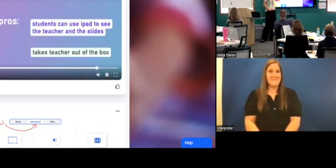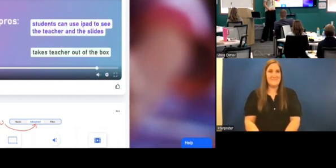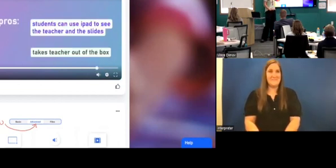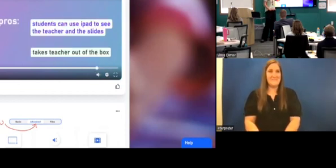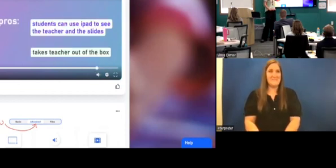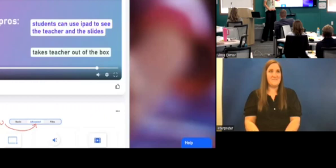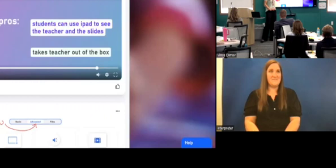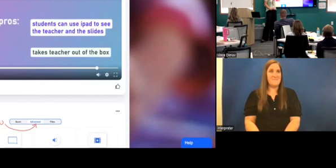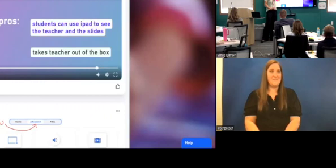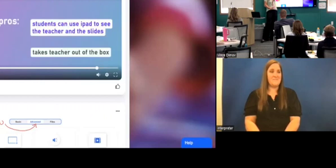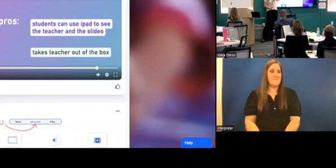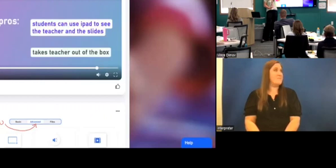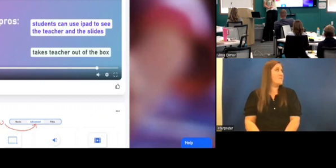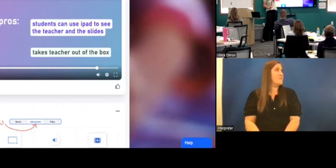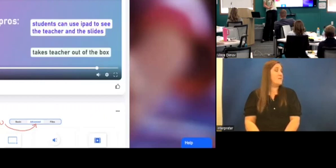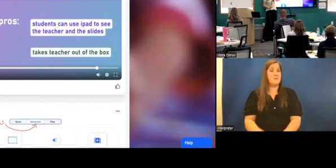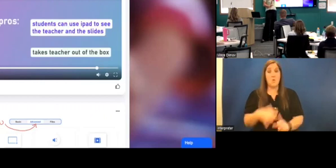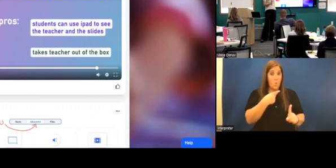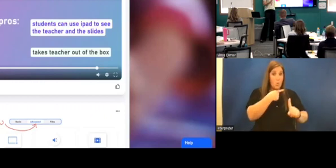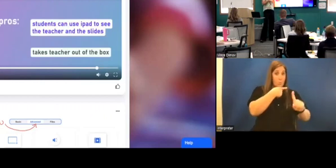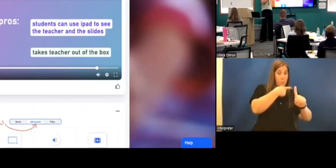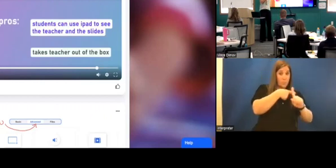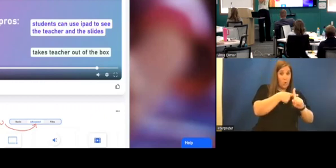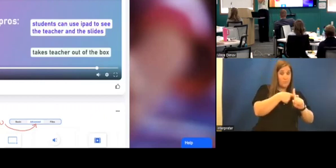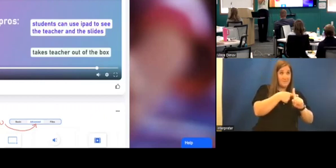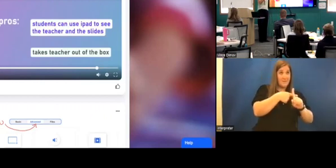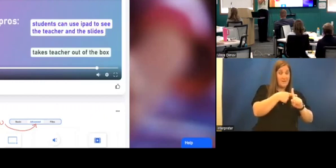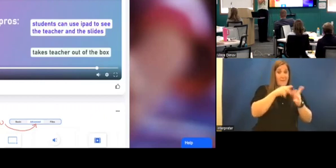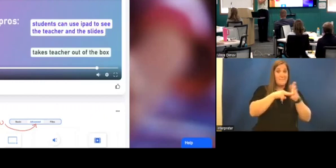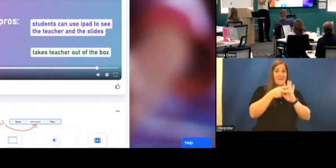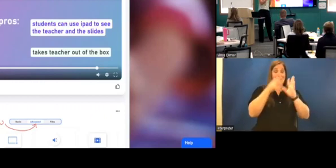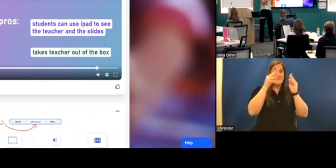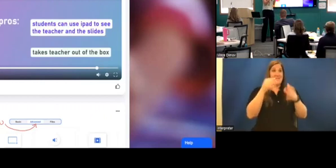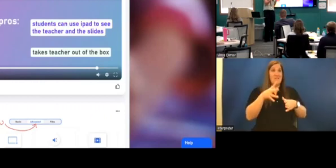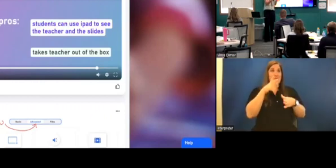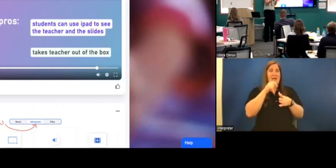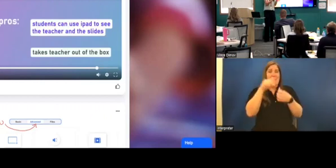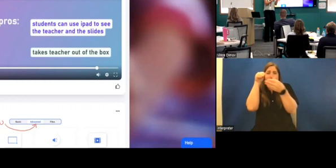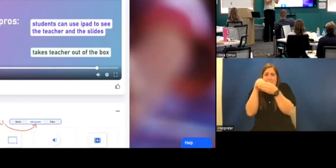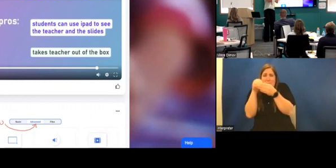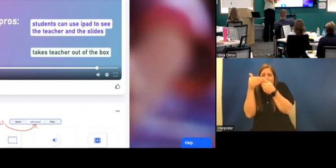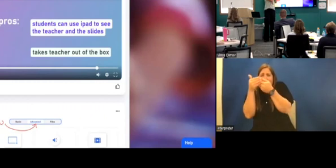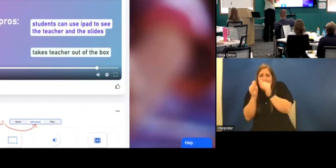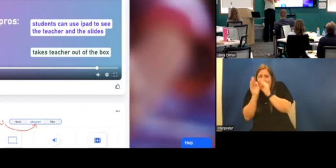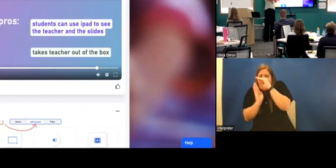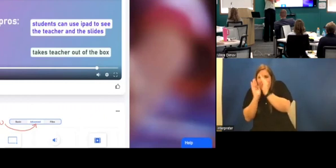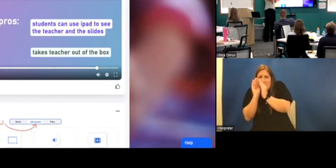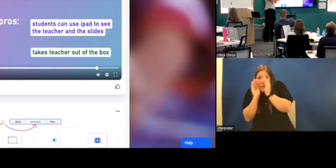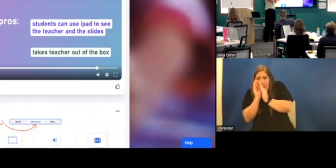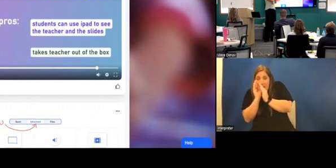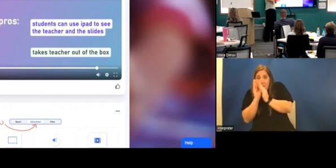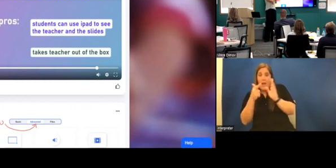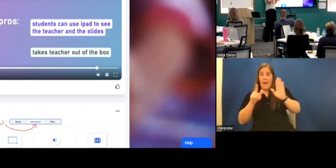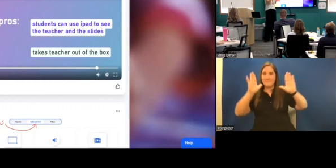the pros of being able to do this, it takes the teacher out of the box, right? I'm not in this little box in the corner anymore. I'm now like plastered